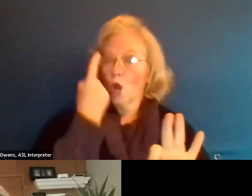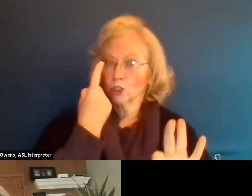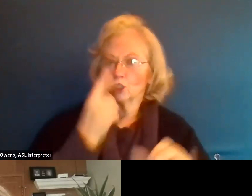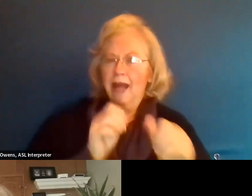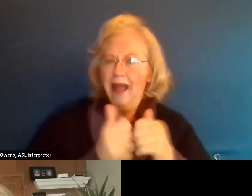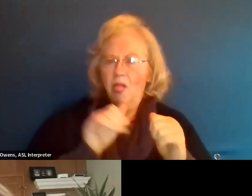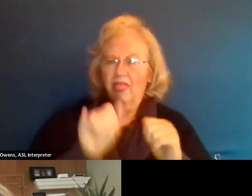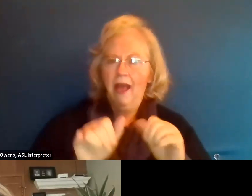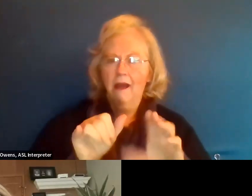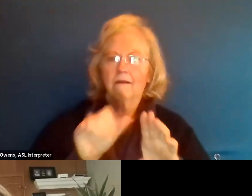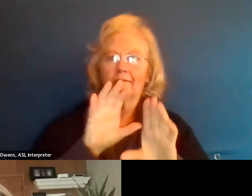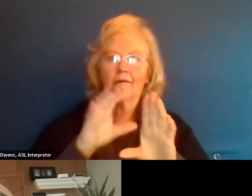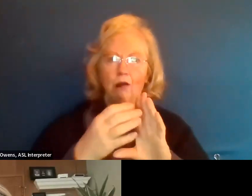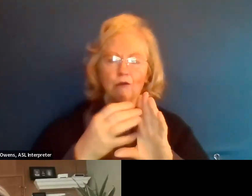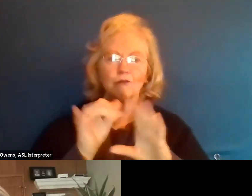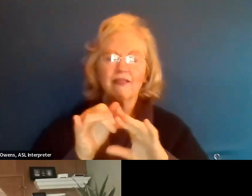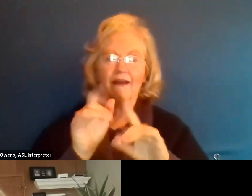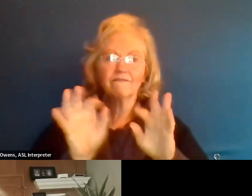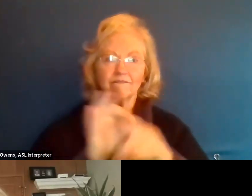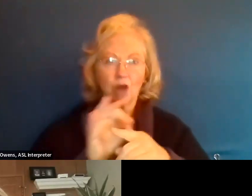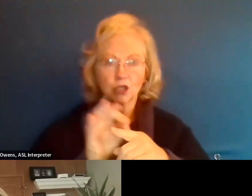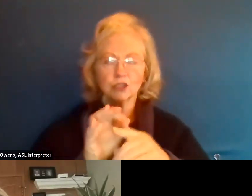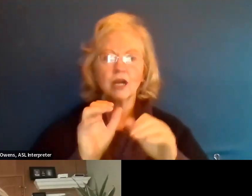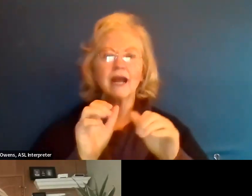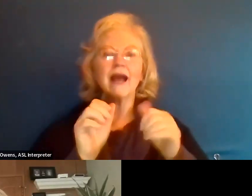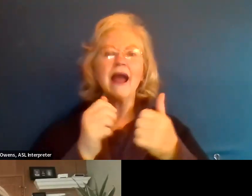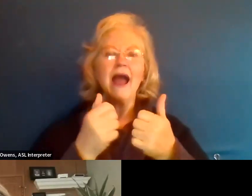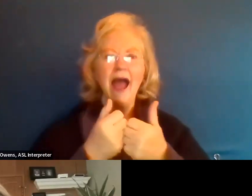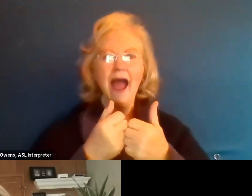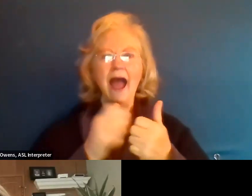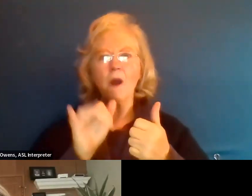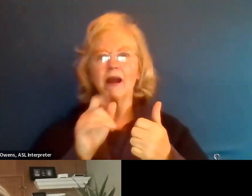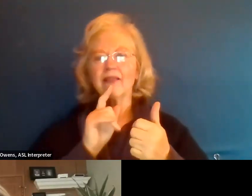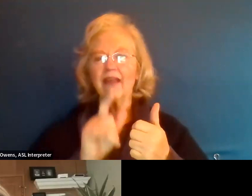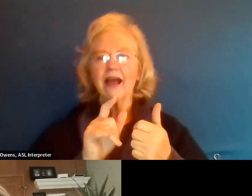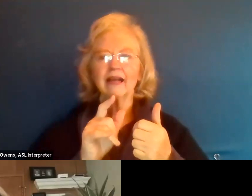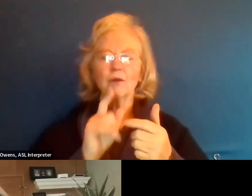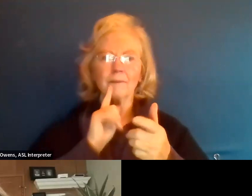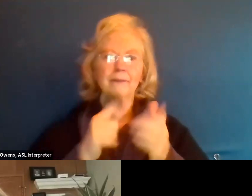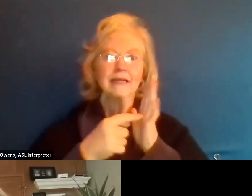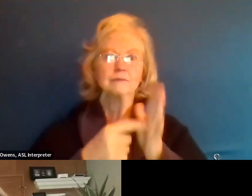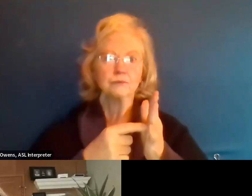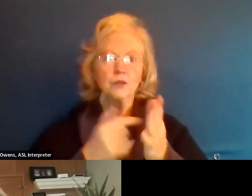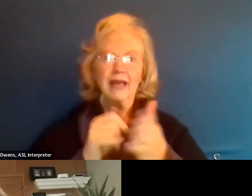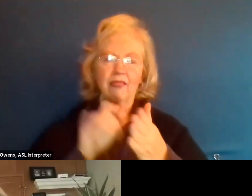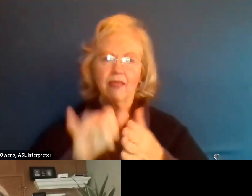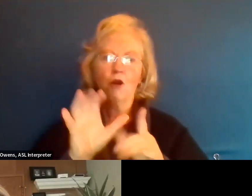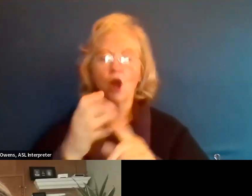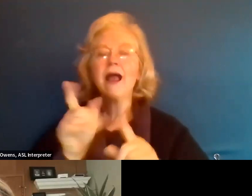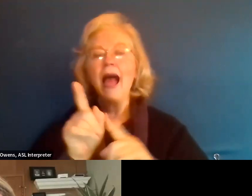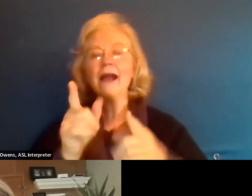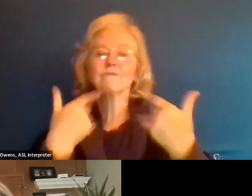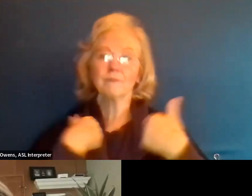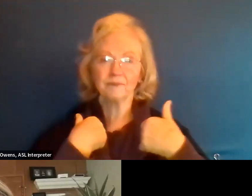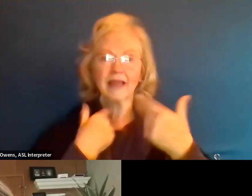that culture functions and how symptoms actually get expressed in that particular culture. So I will sometimes,